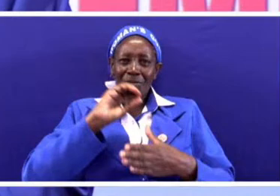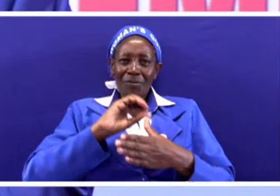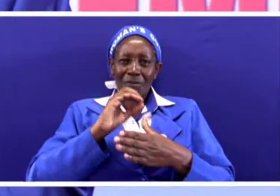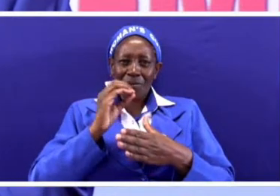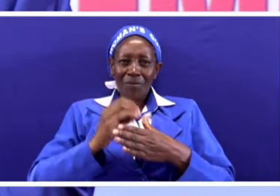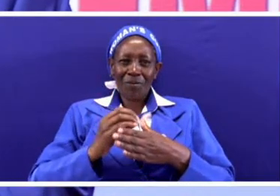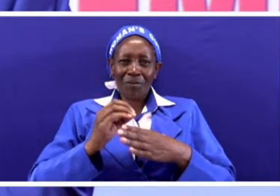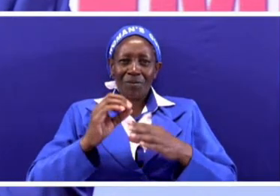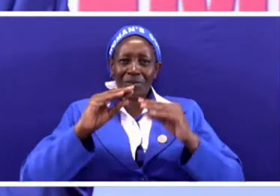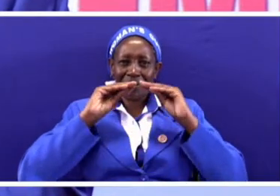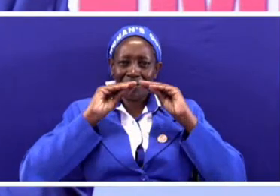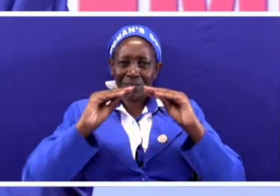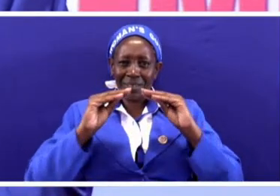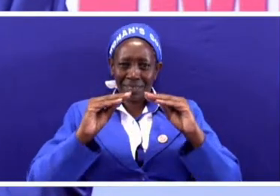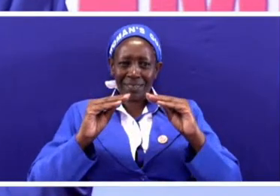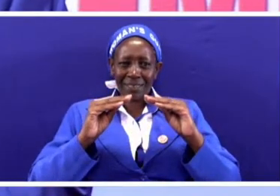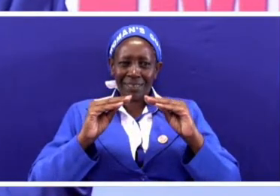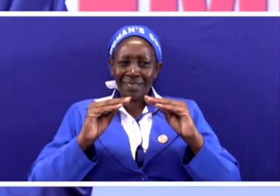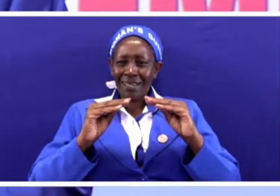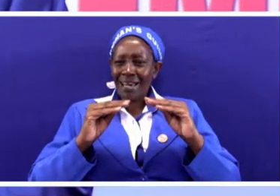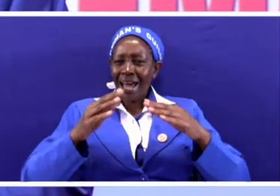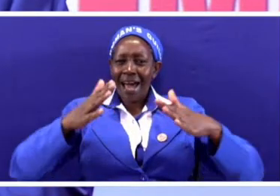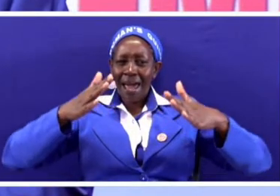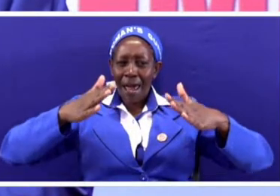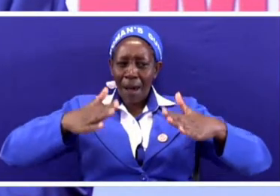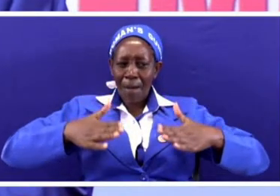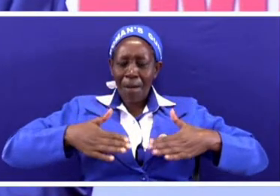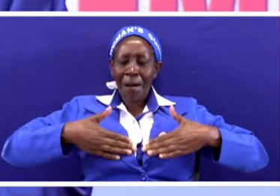But I'm glad I'm not disappointed.